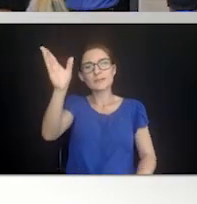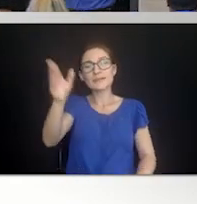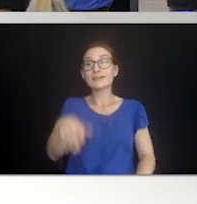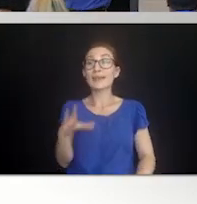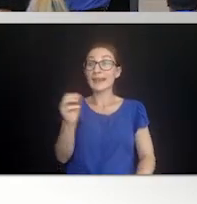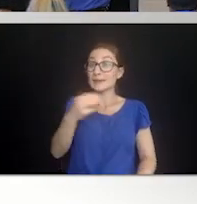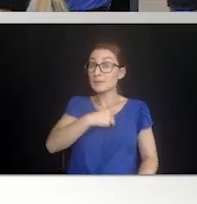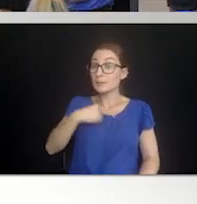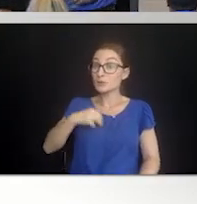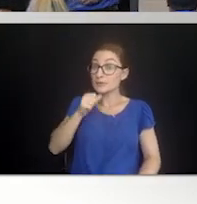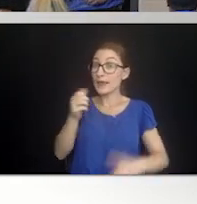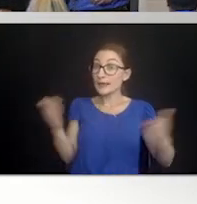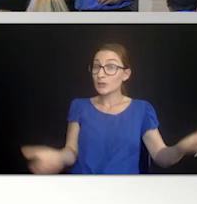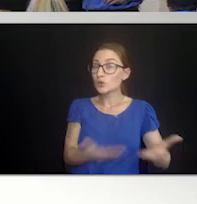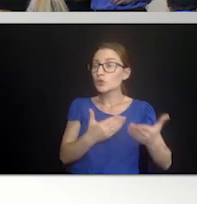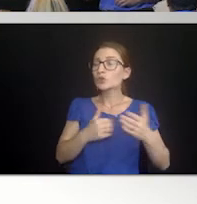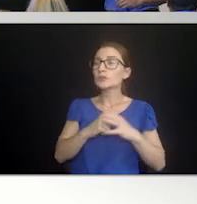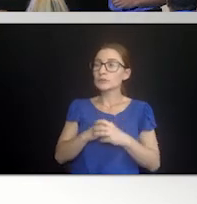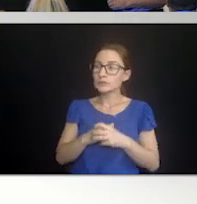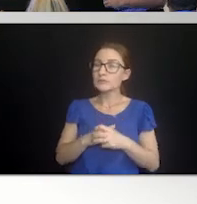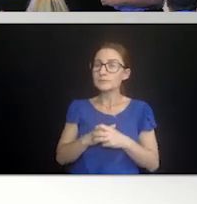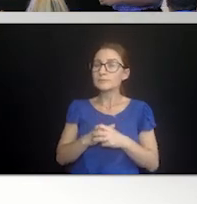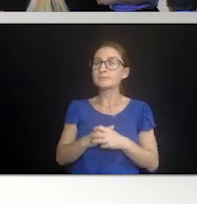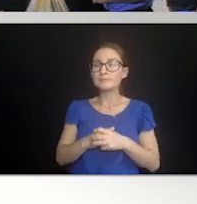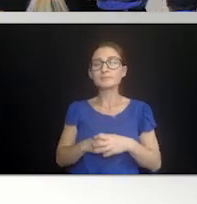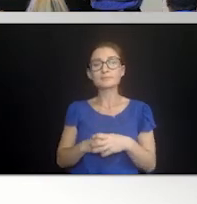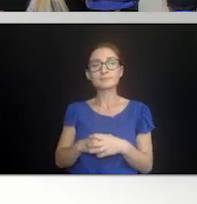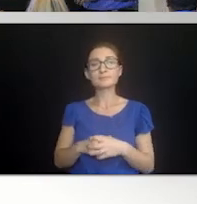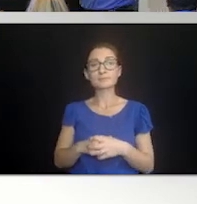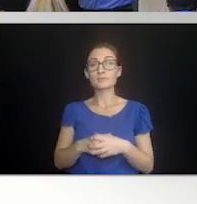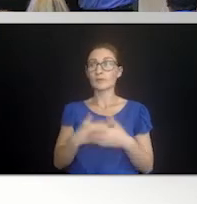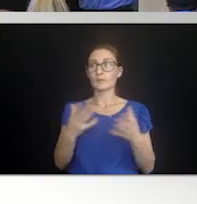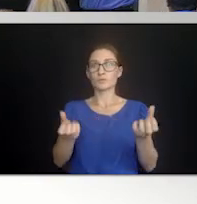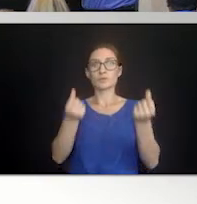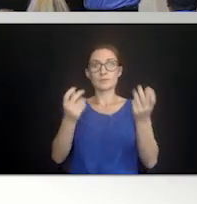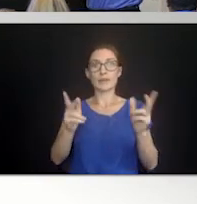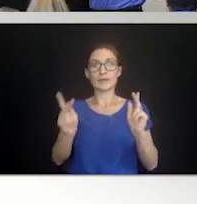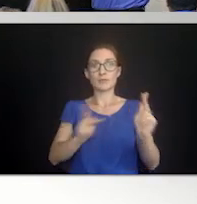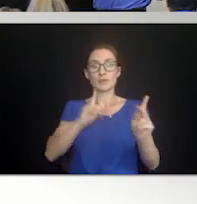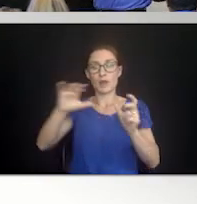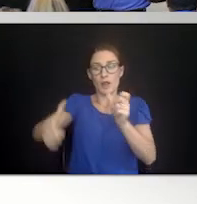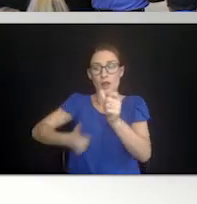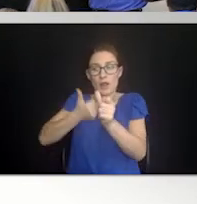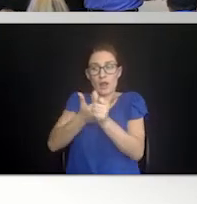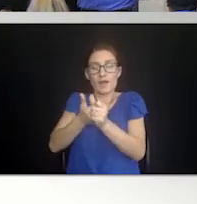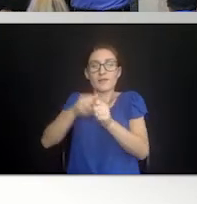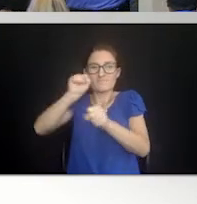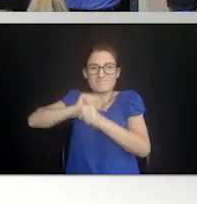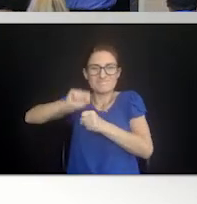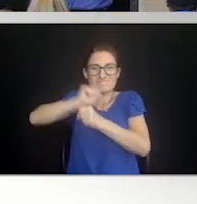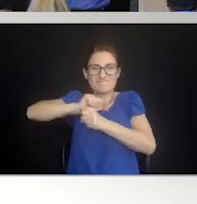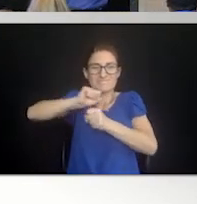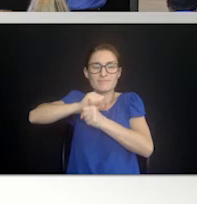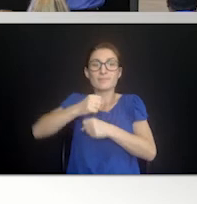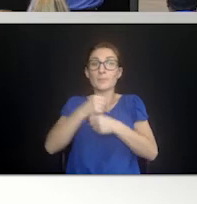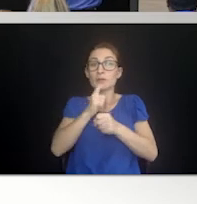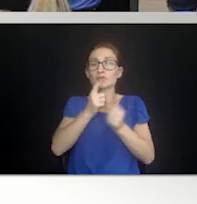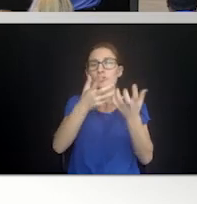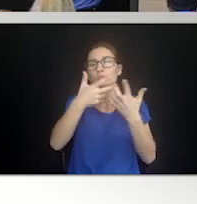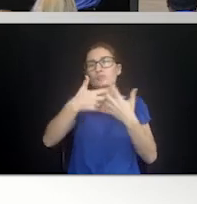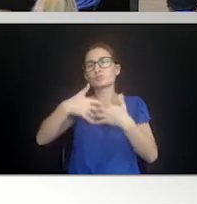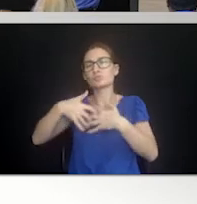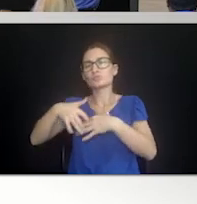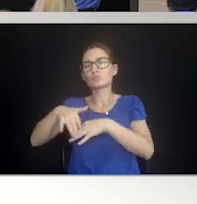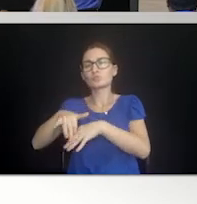and to those members of our team that are not here tonight. Like Steve said, we have a lot of people behind the scenes making sure that this is a